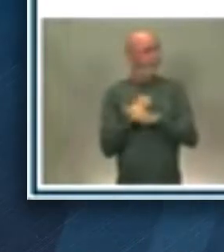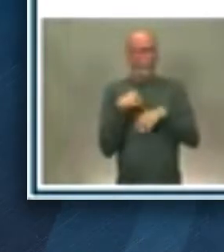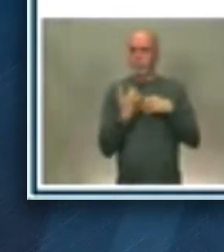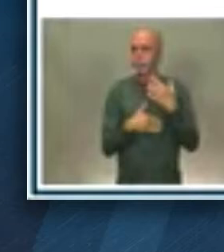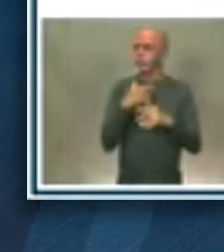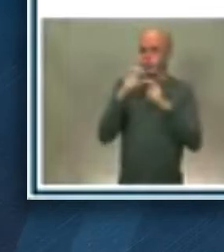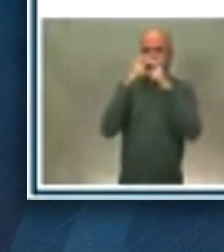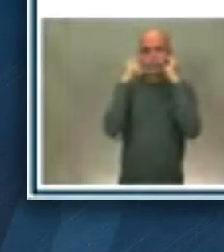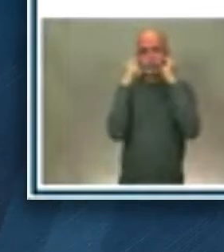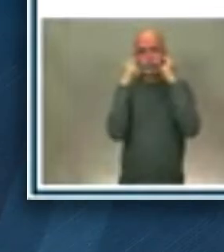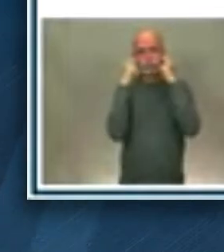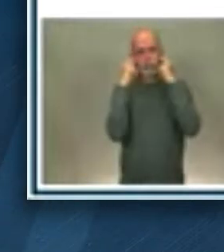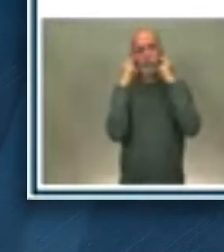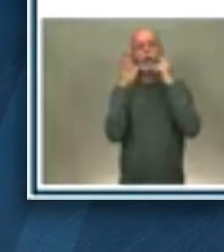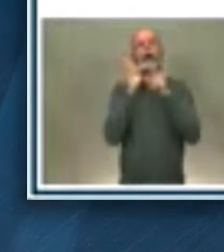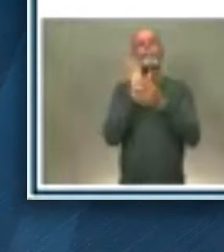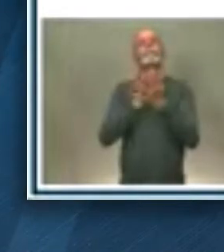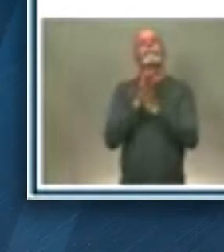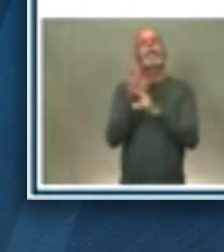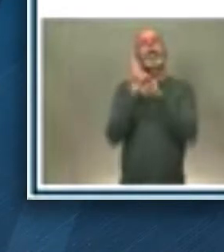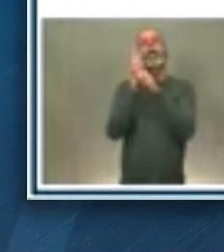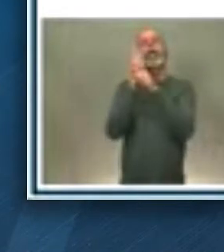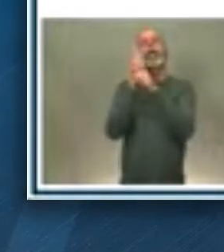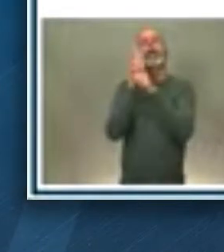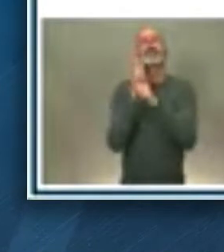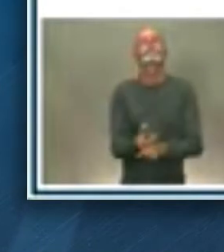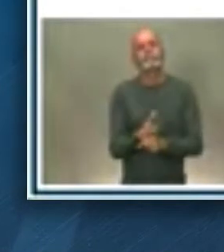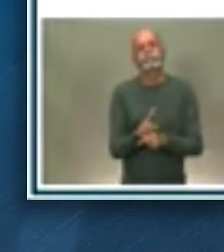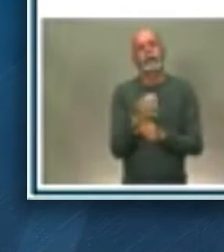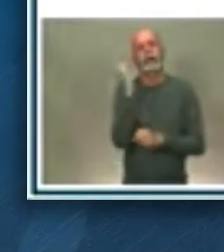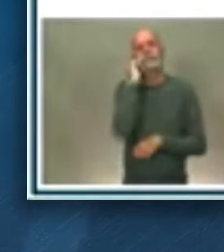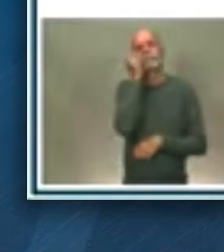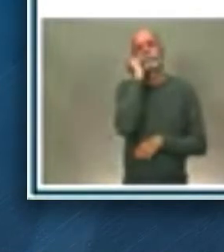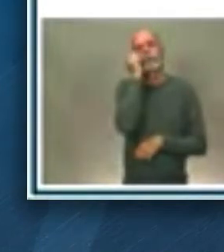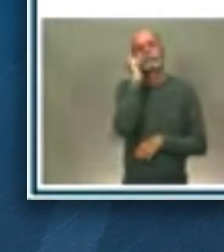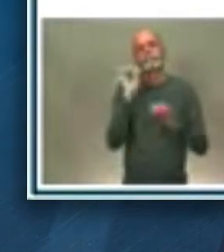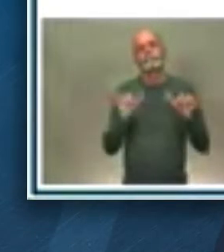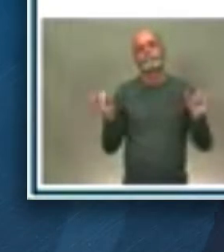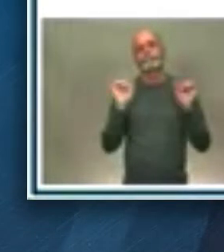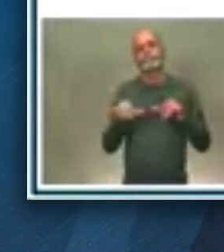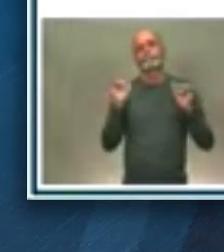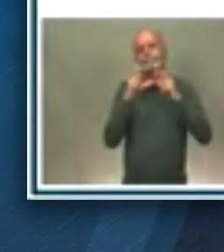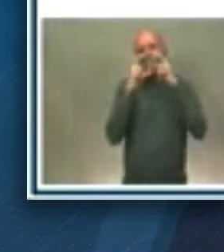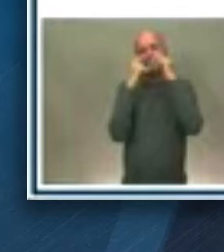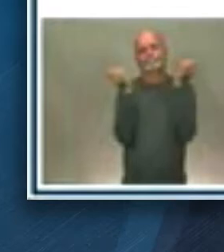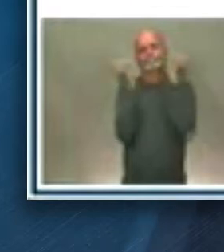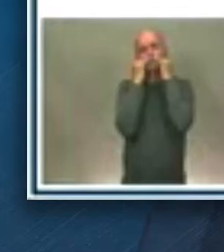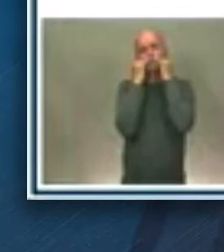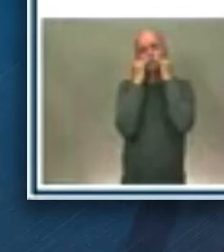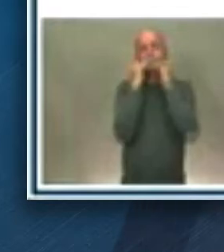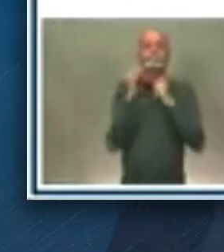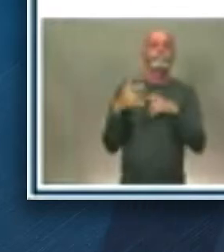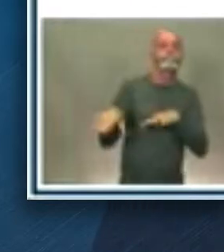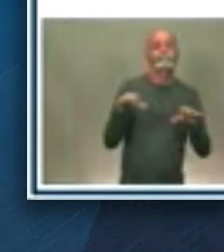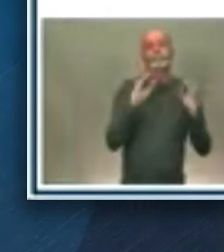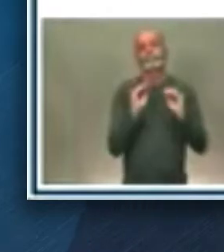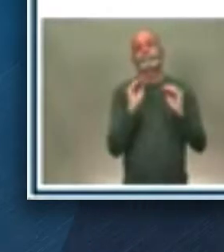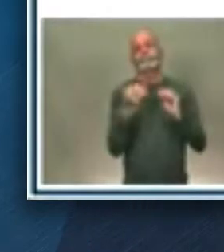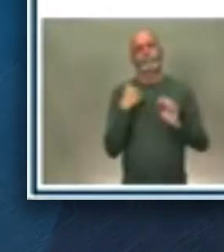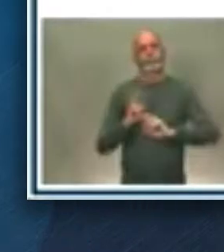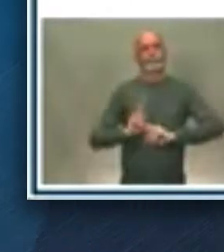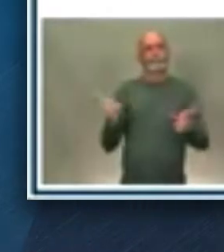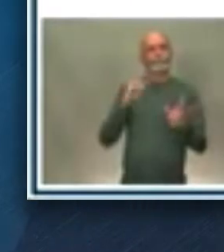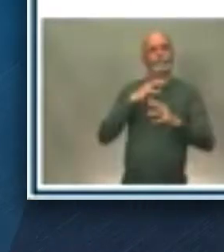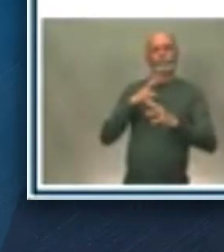to start with and recreating that norm around masking. The schools can do teaching. They're building it into the curriculum and get